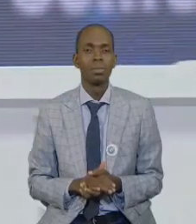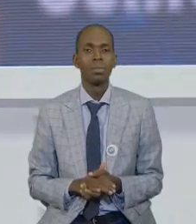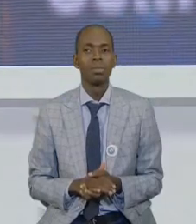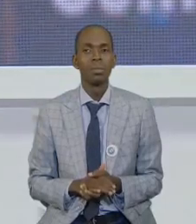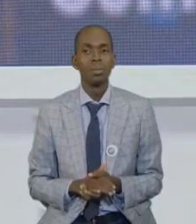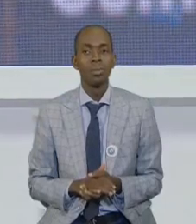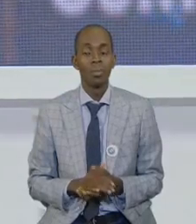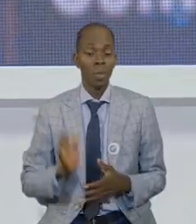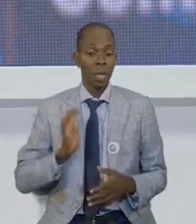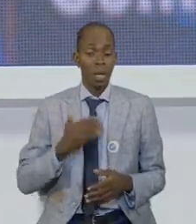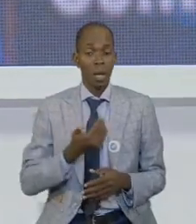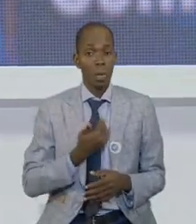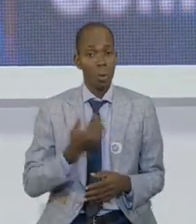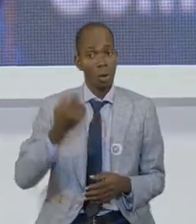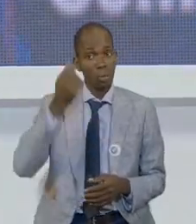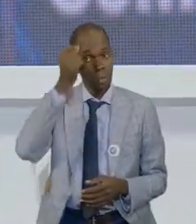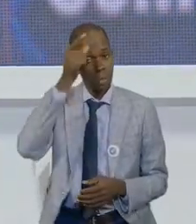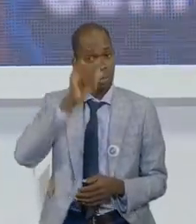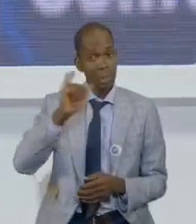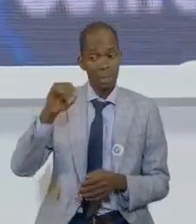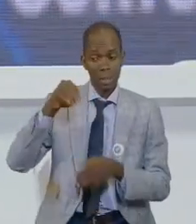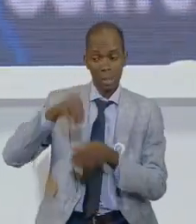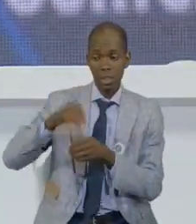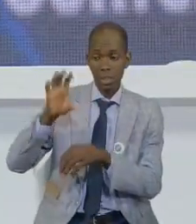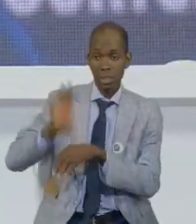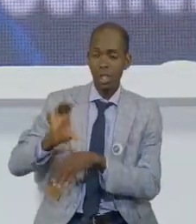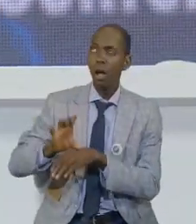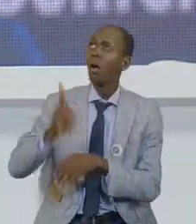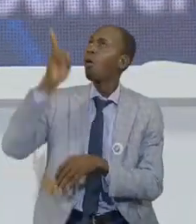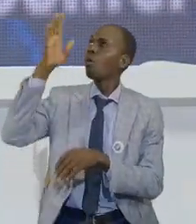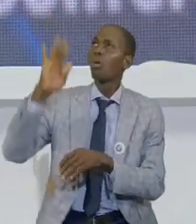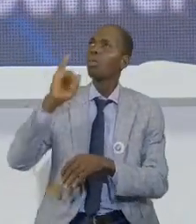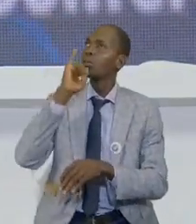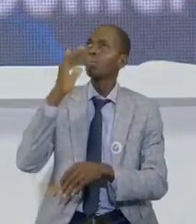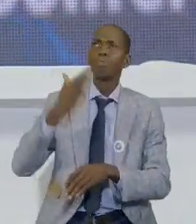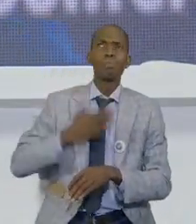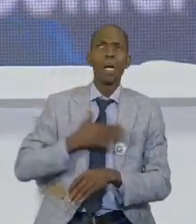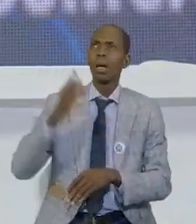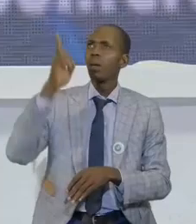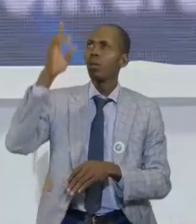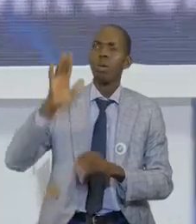of mentally chill the church God is my God